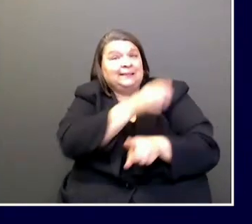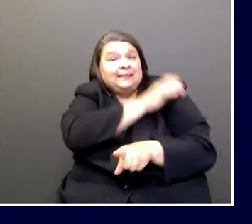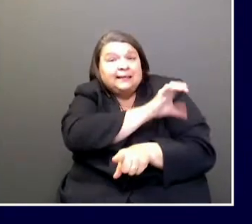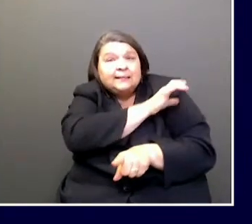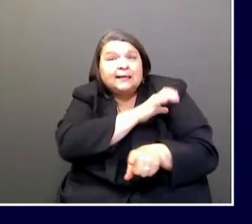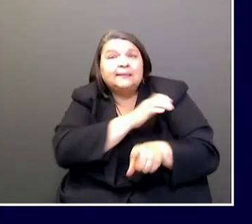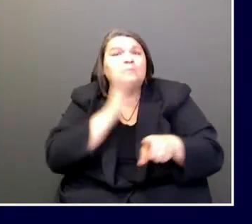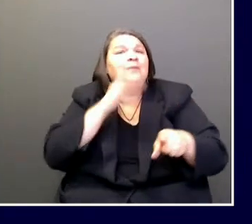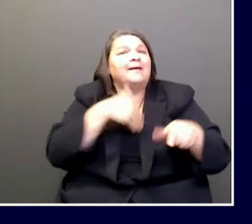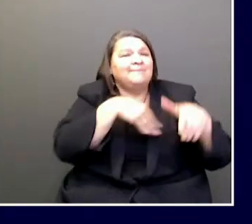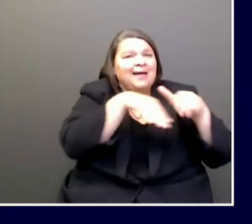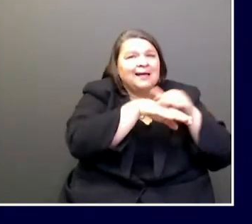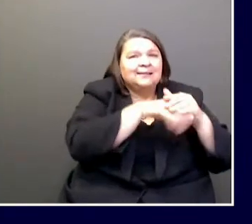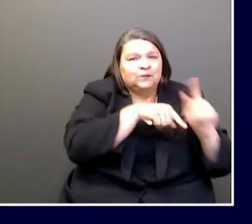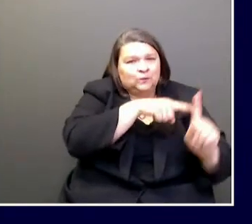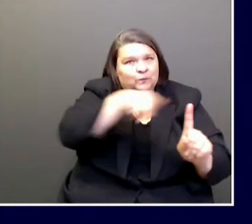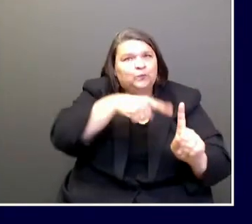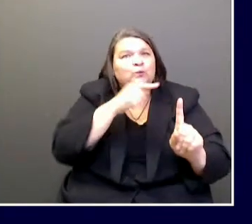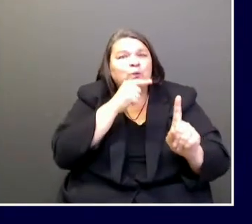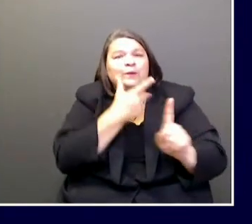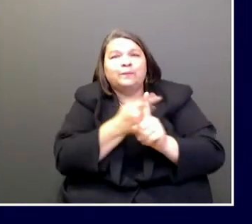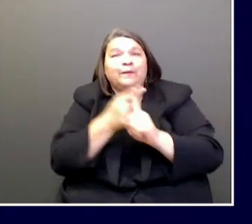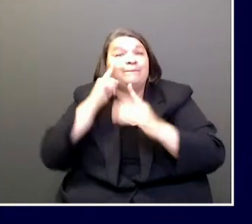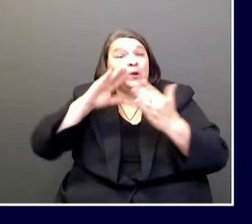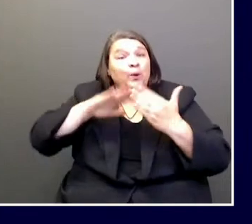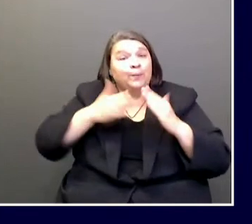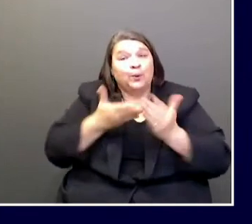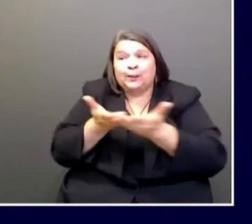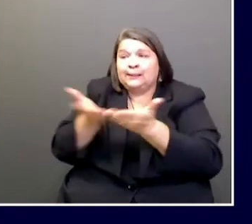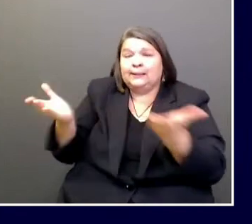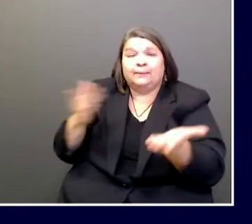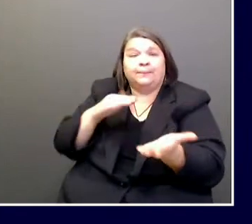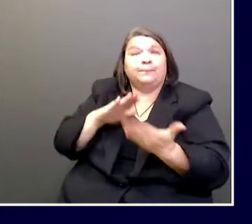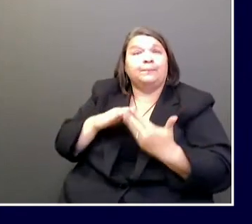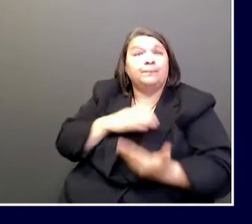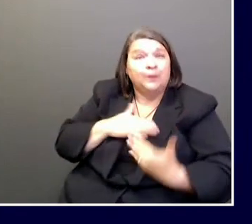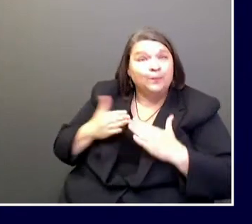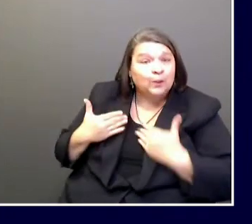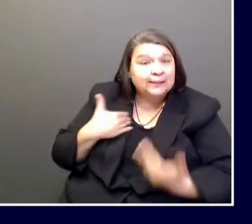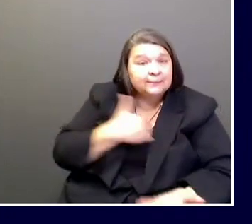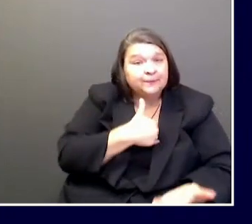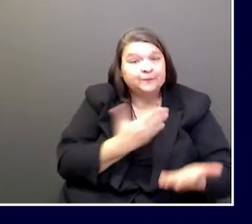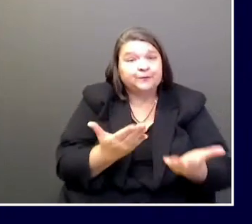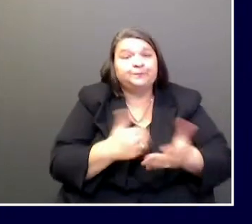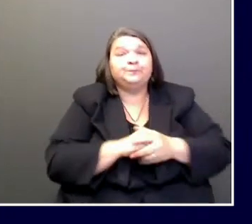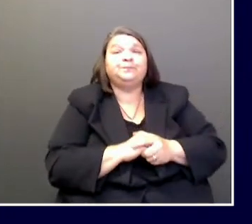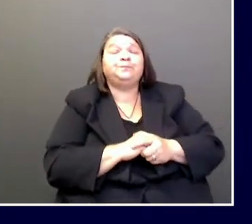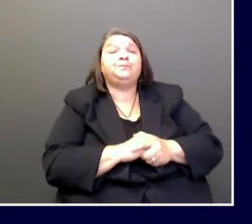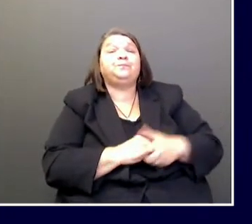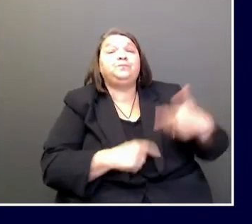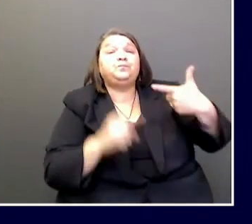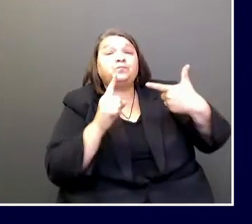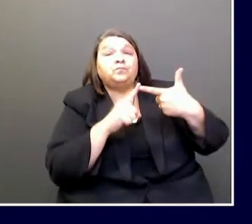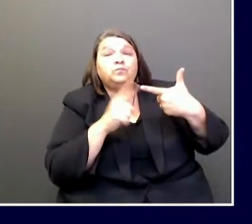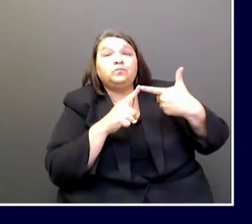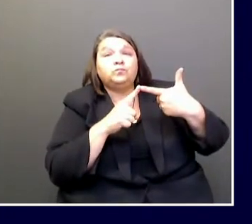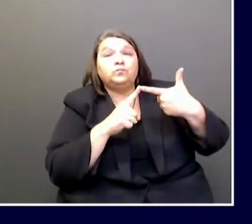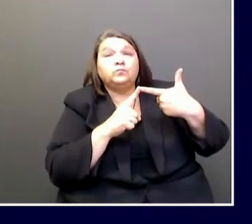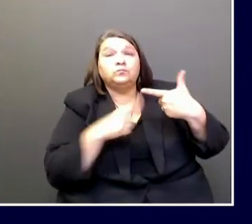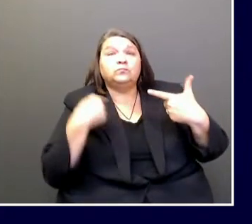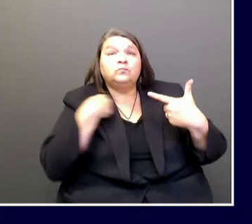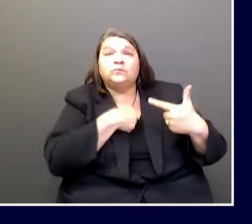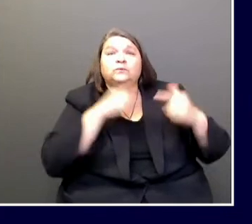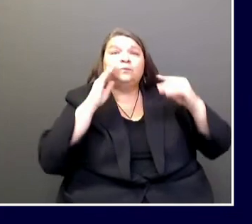members. Second, we'll be working with schools on COVID-19 vaccine education.